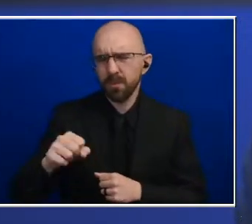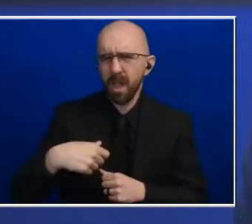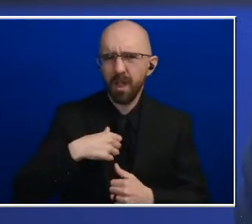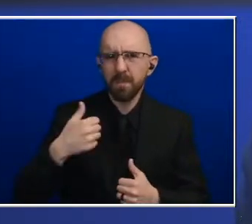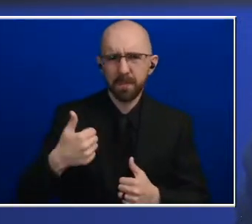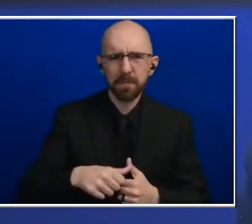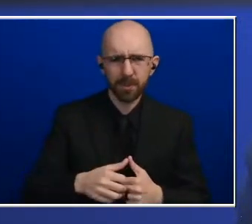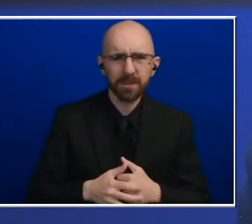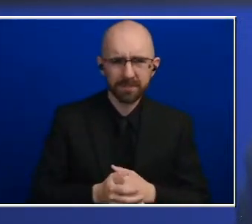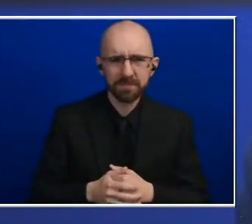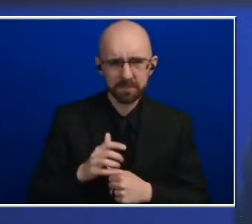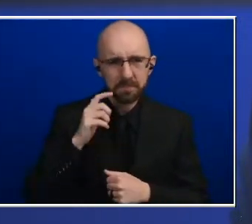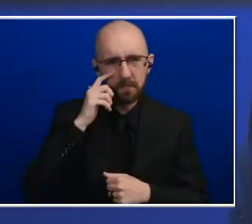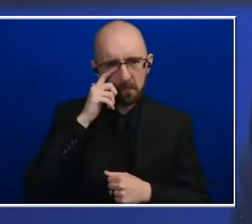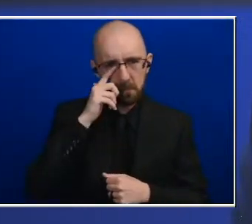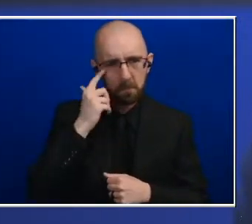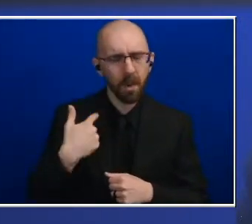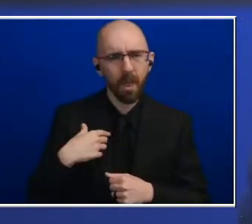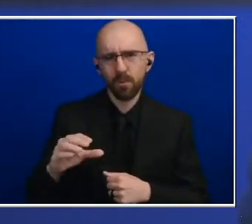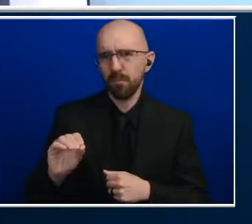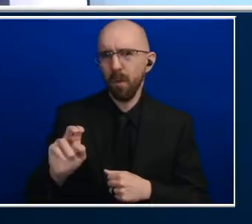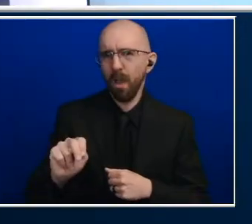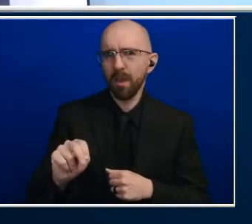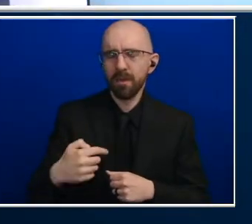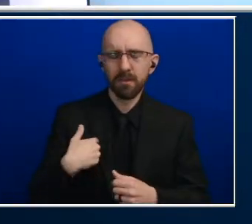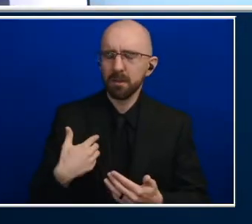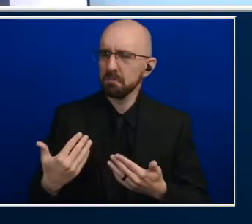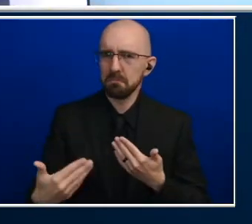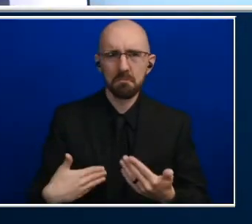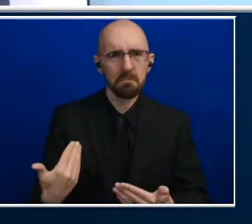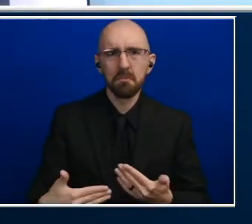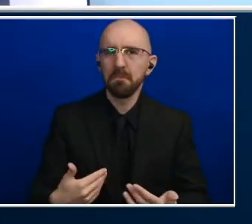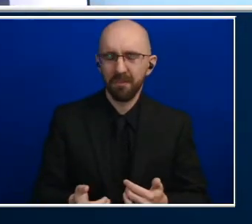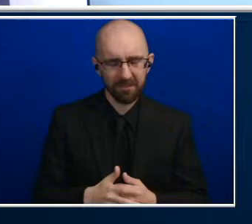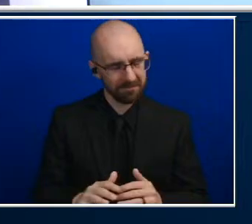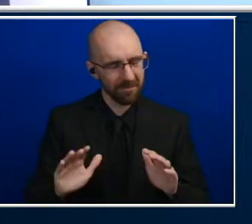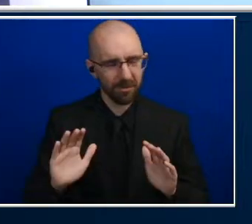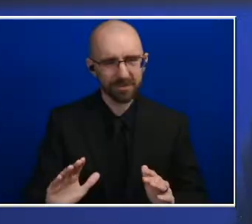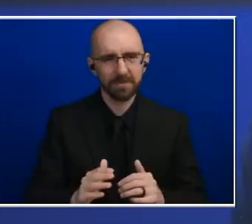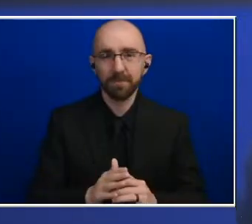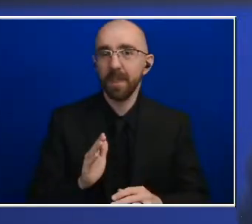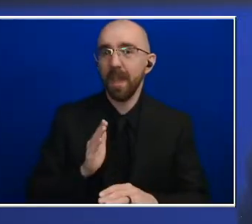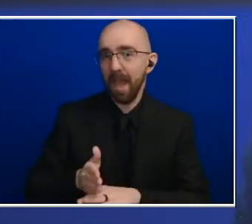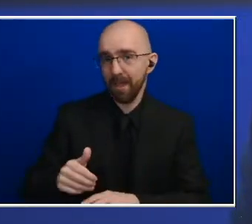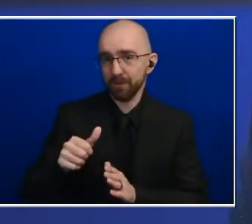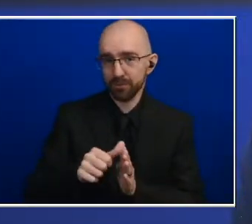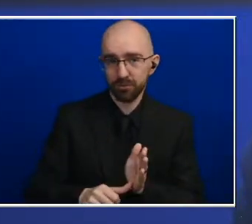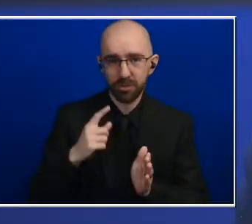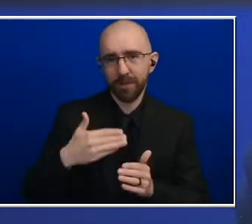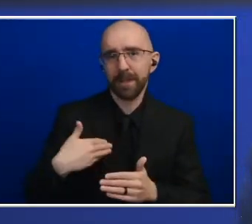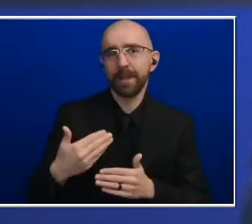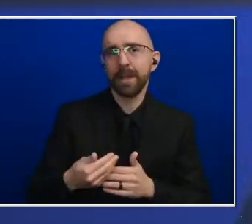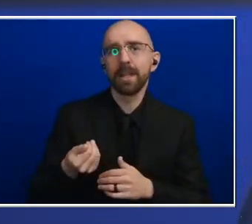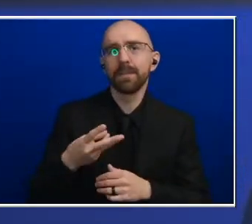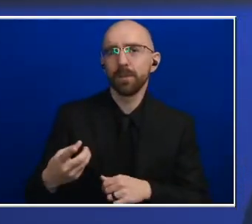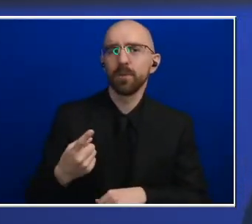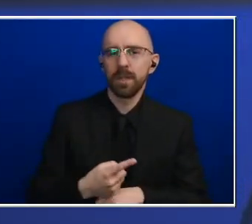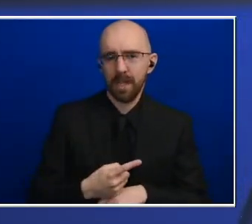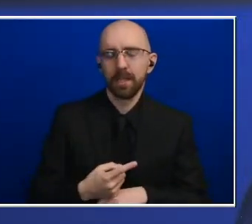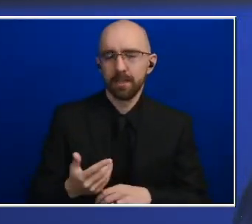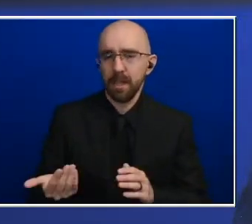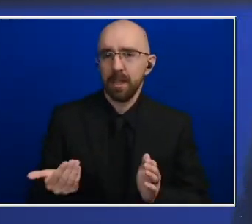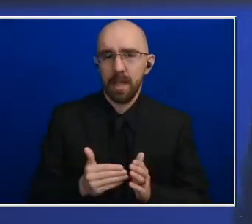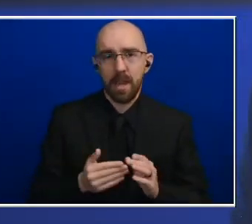was on. You're on. All right, awesome. And then after the surgeries, right, for the next few days, again, the pain was